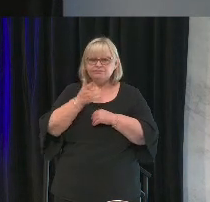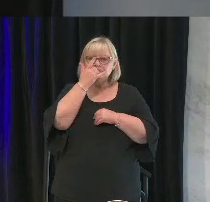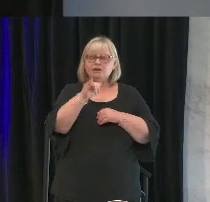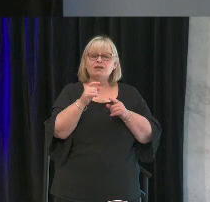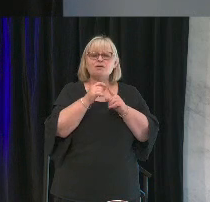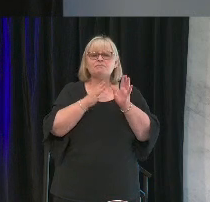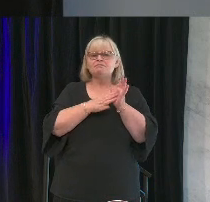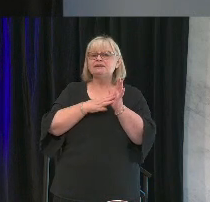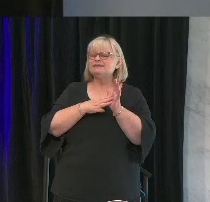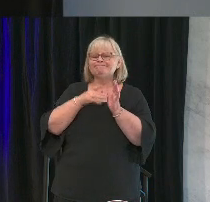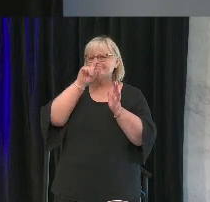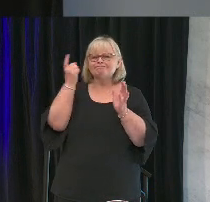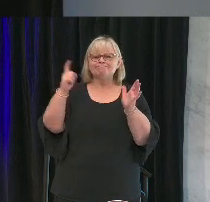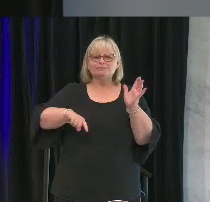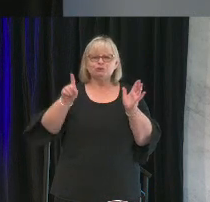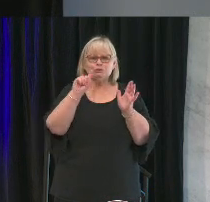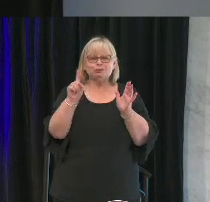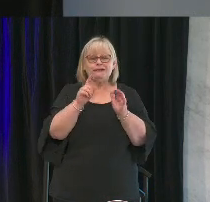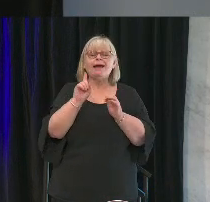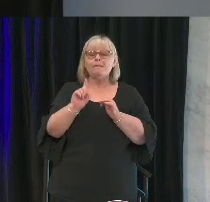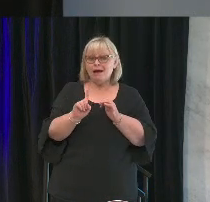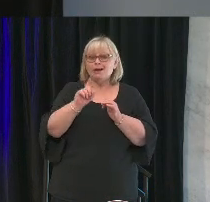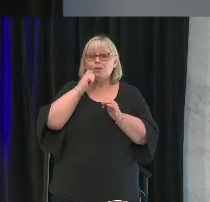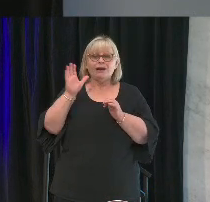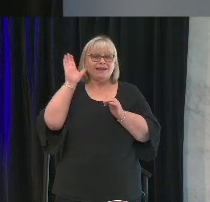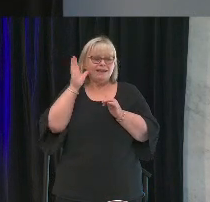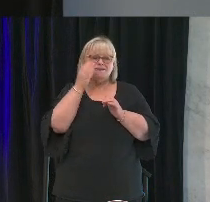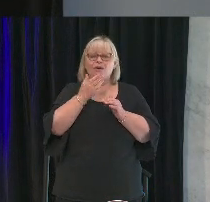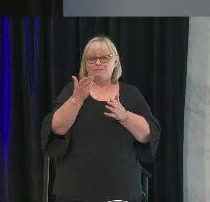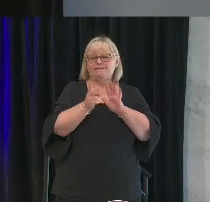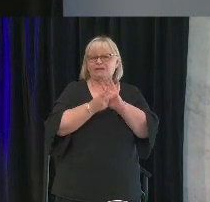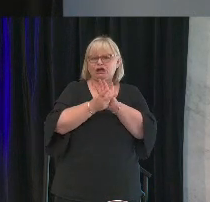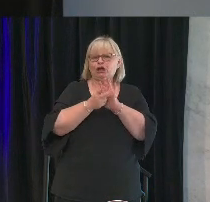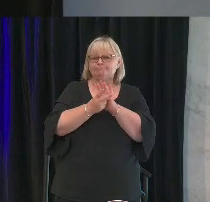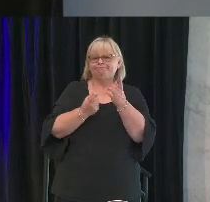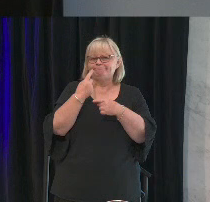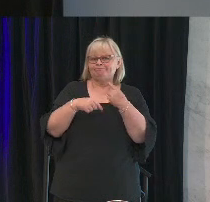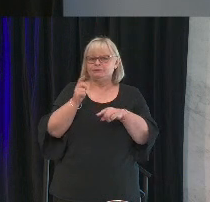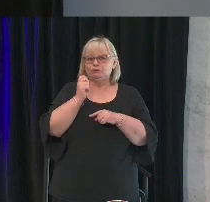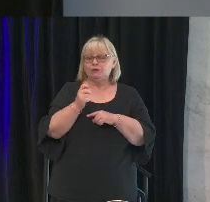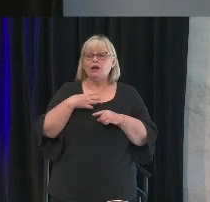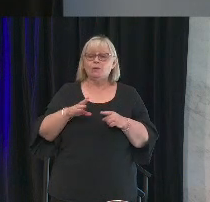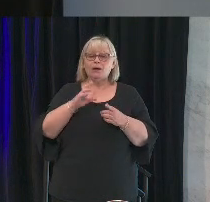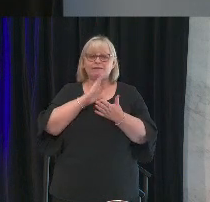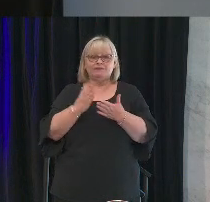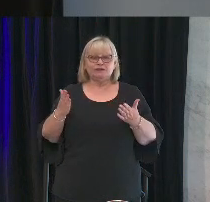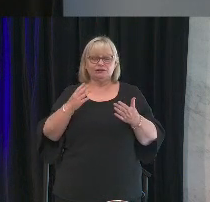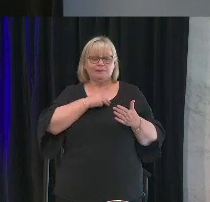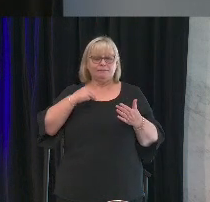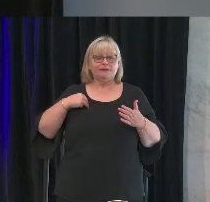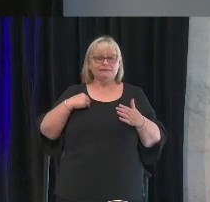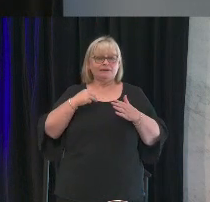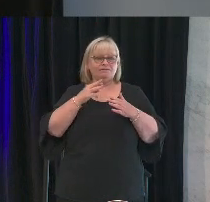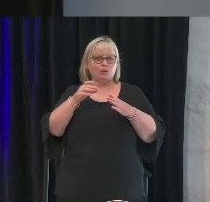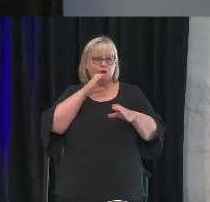Unfortunately, the Prime Minister was unable to make it here today, but we will hear from him shortly. I would like to officially welcome the Minister for